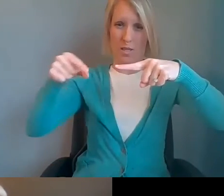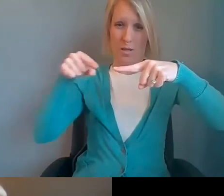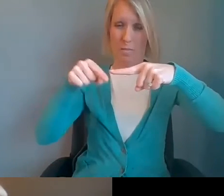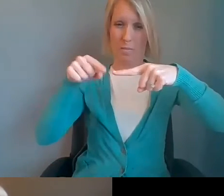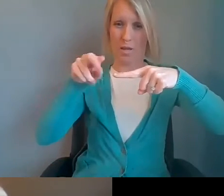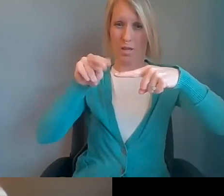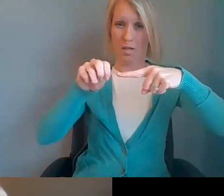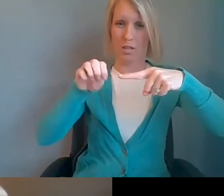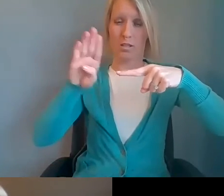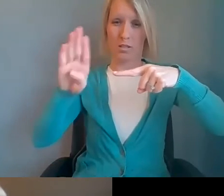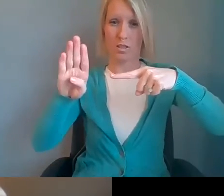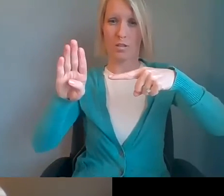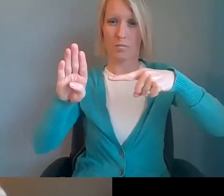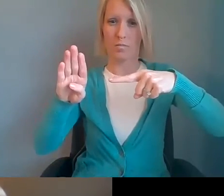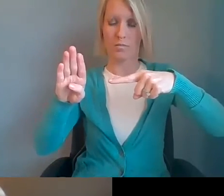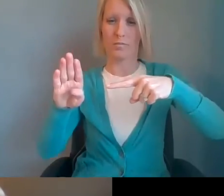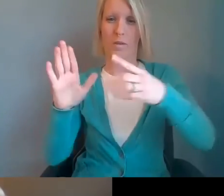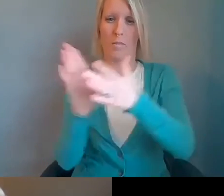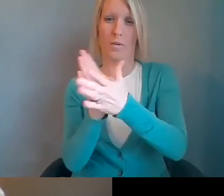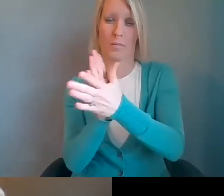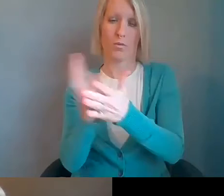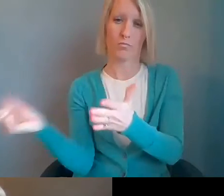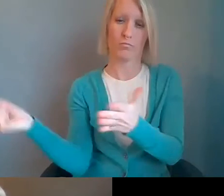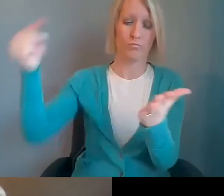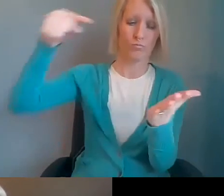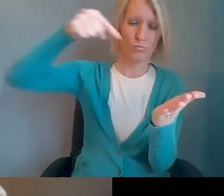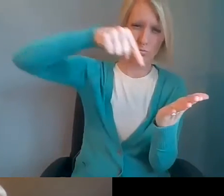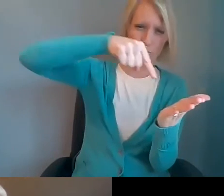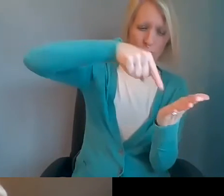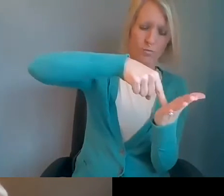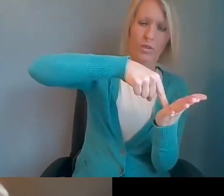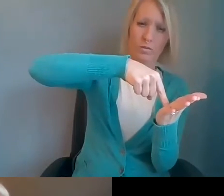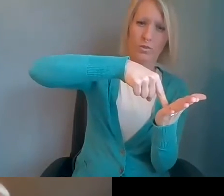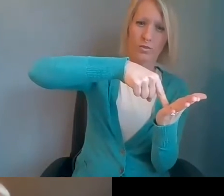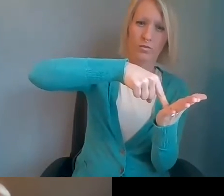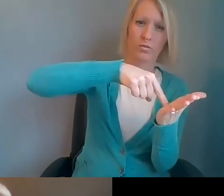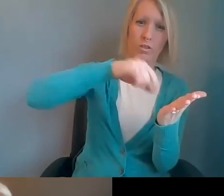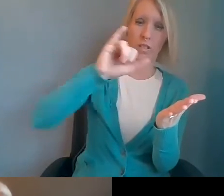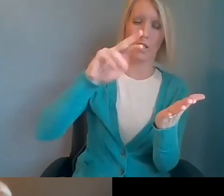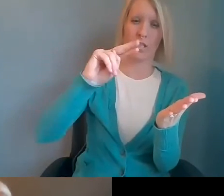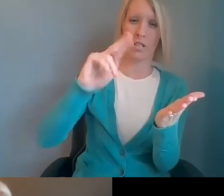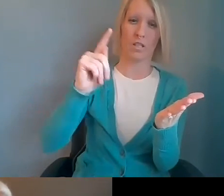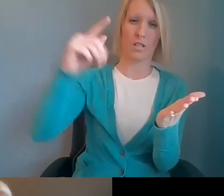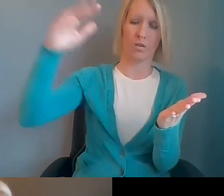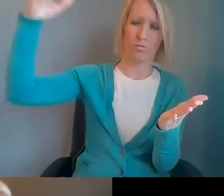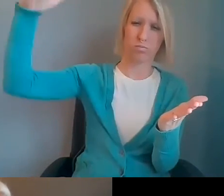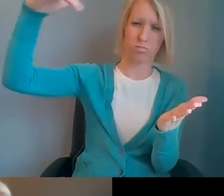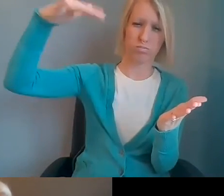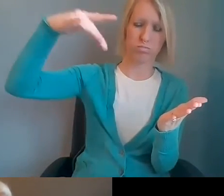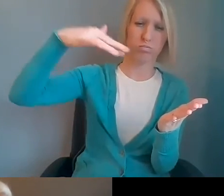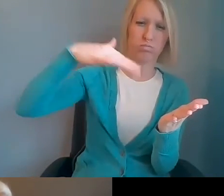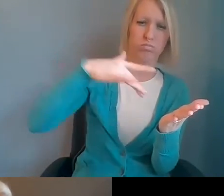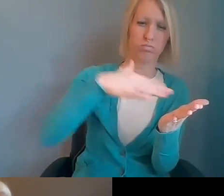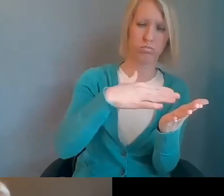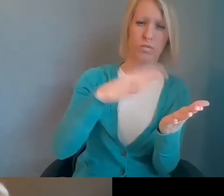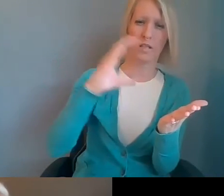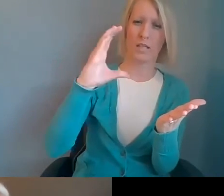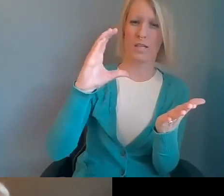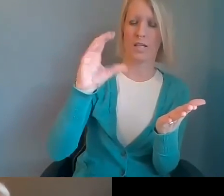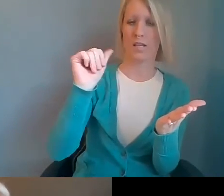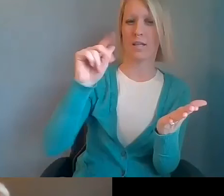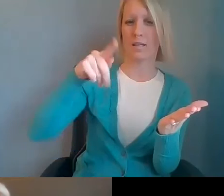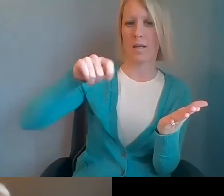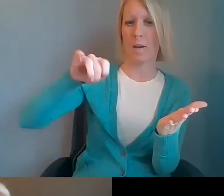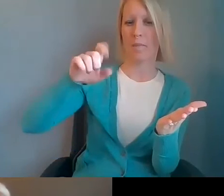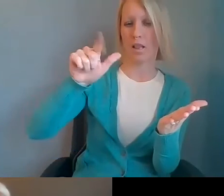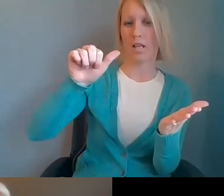paper, when I touch it to paper, the ink will flow through capillary action and flow